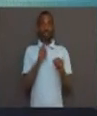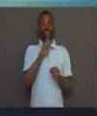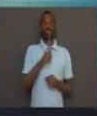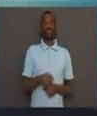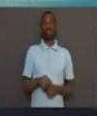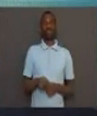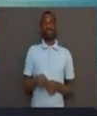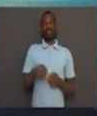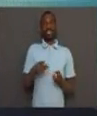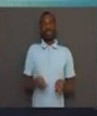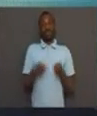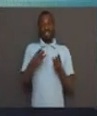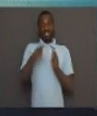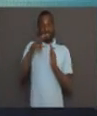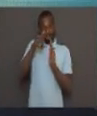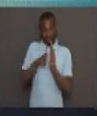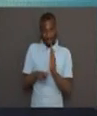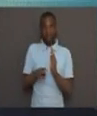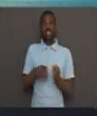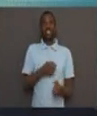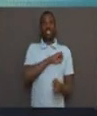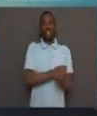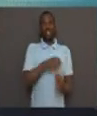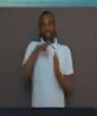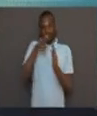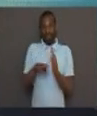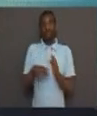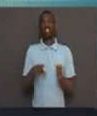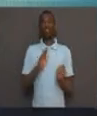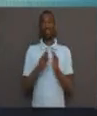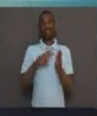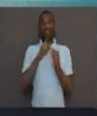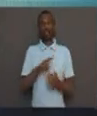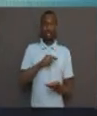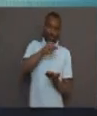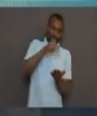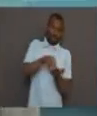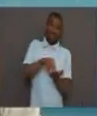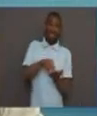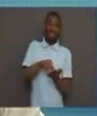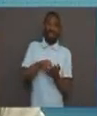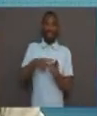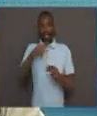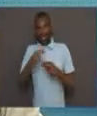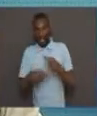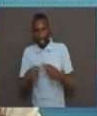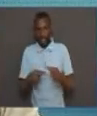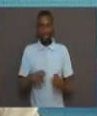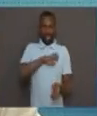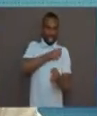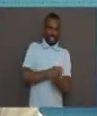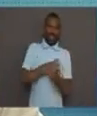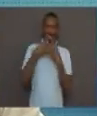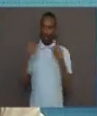Conversely, a loss in mass will result in a loss of energy. In